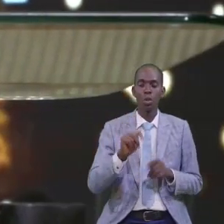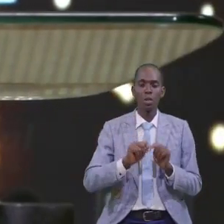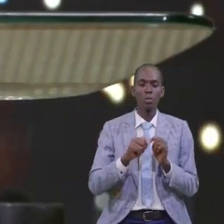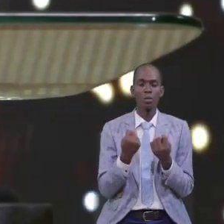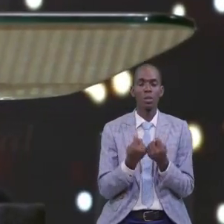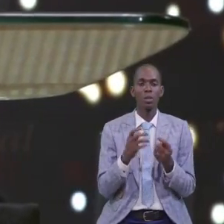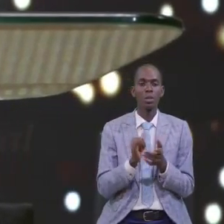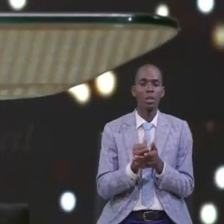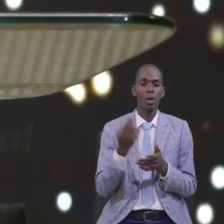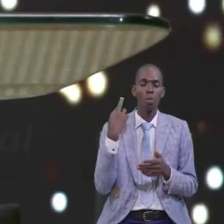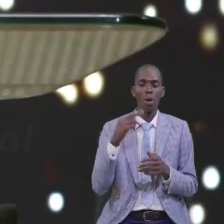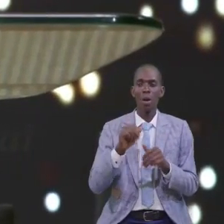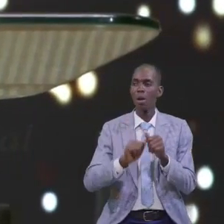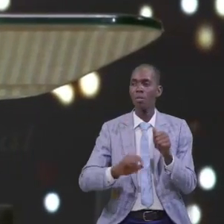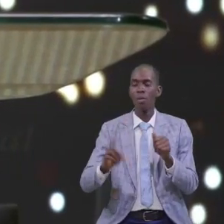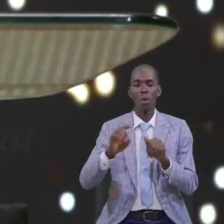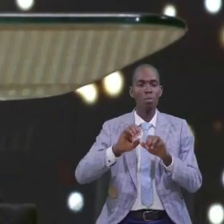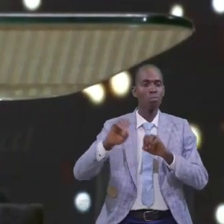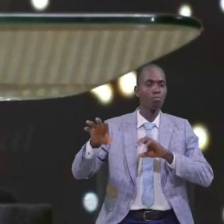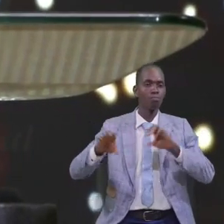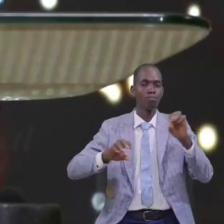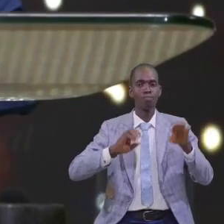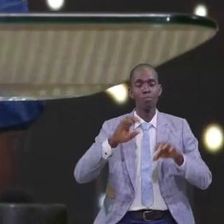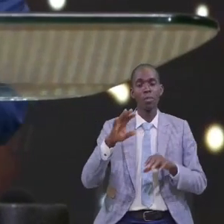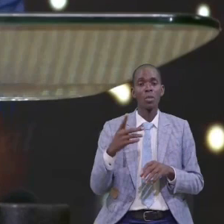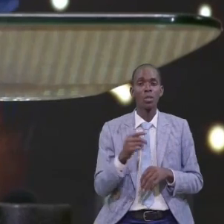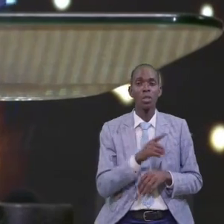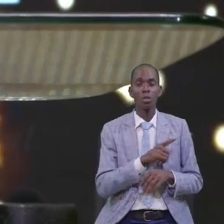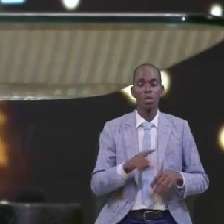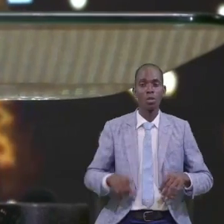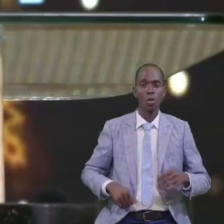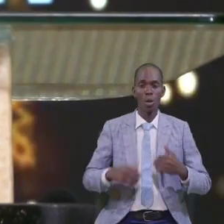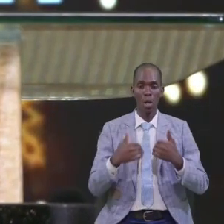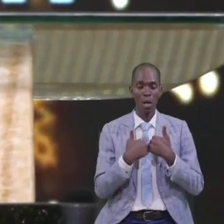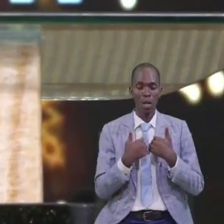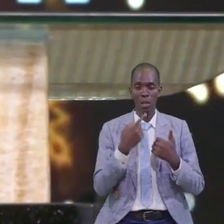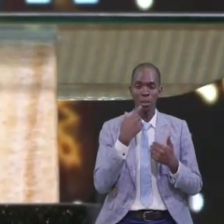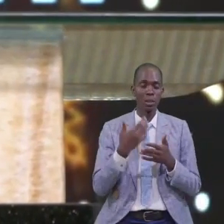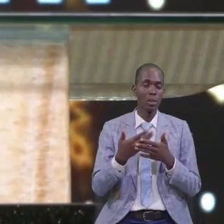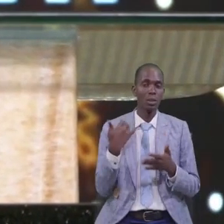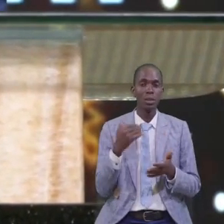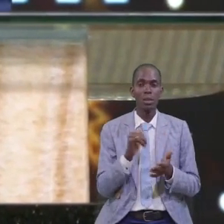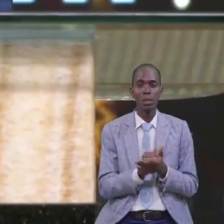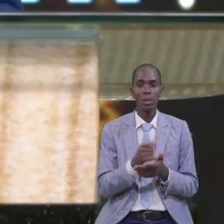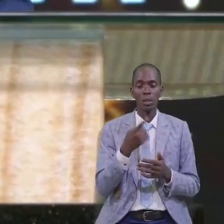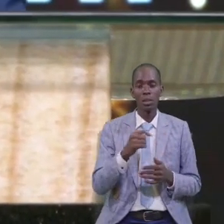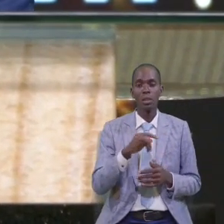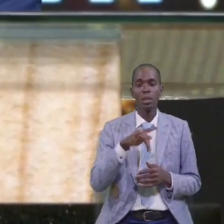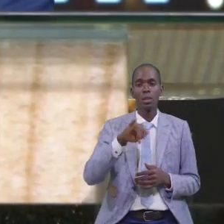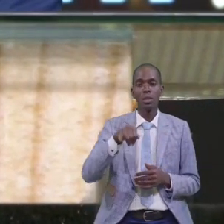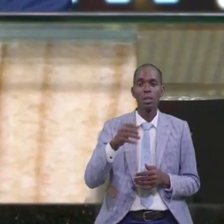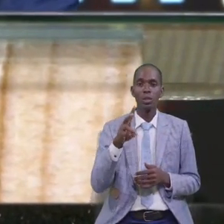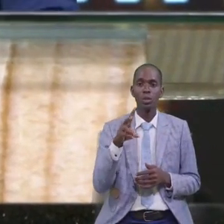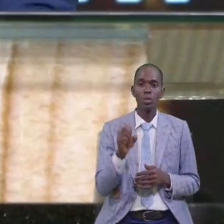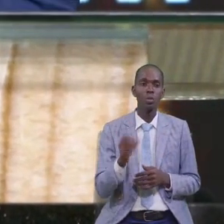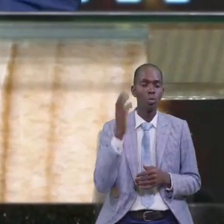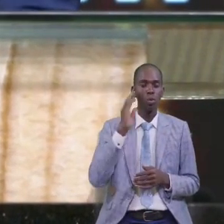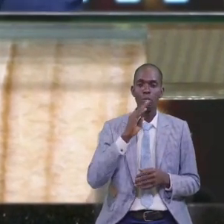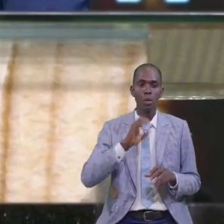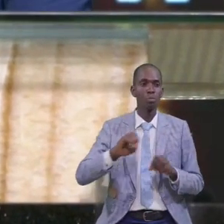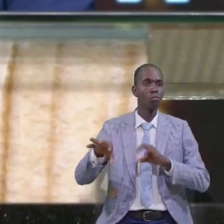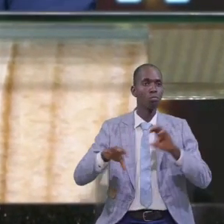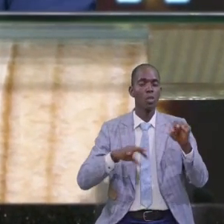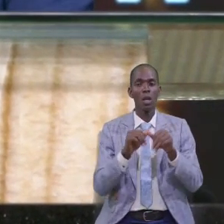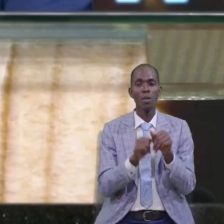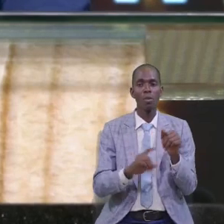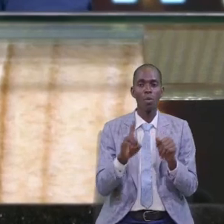abroad everywhere. The Lord had said that the Jews will be scattered everywhere until